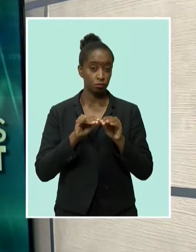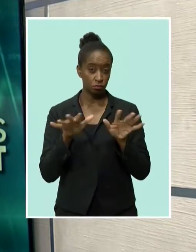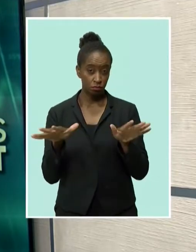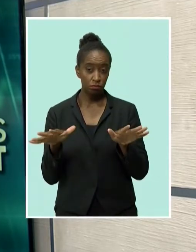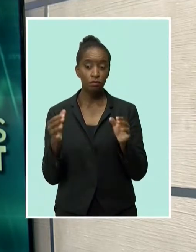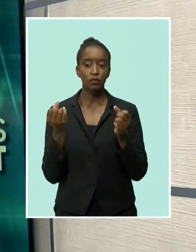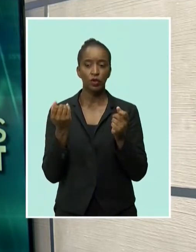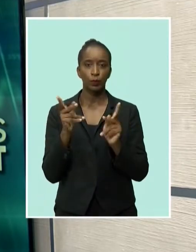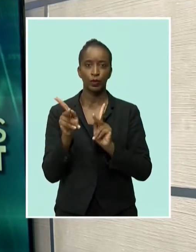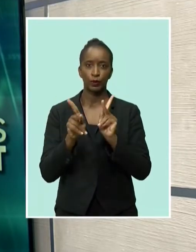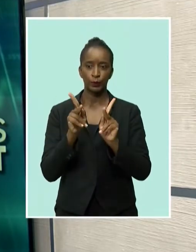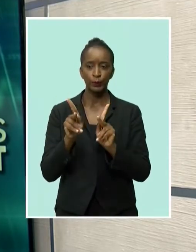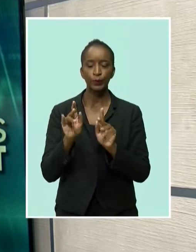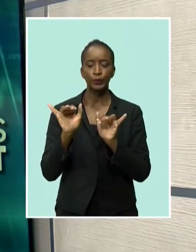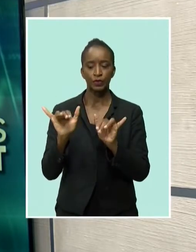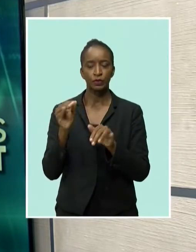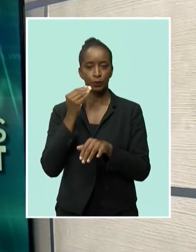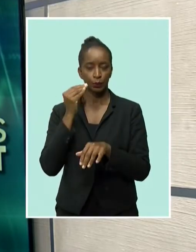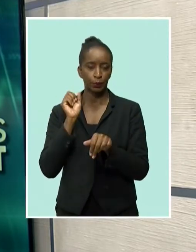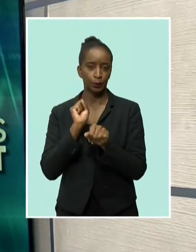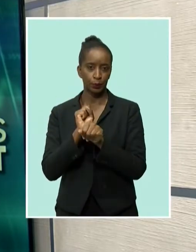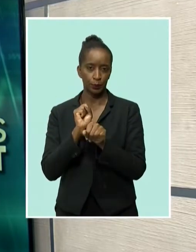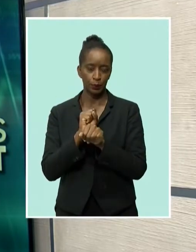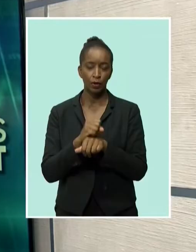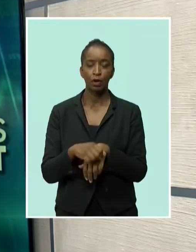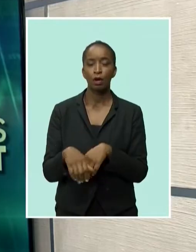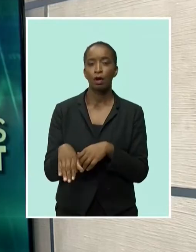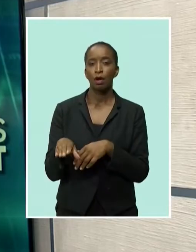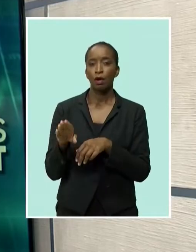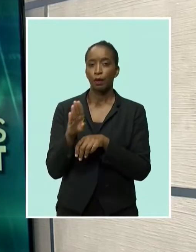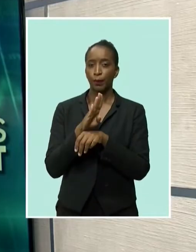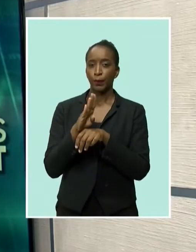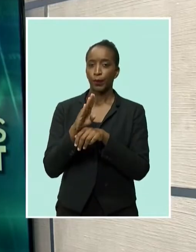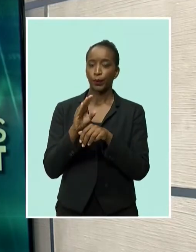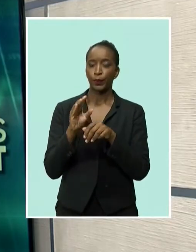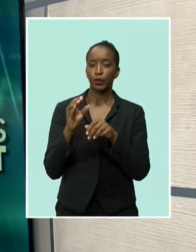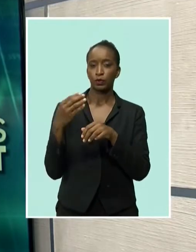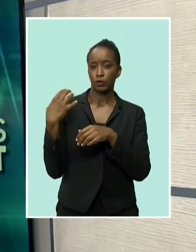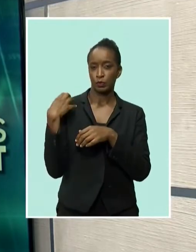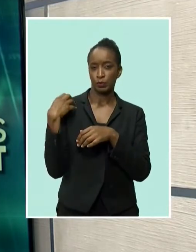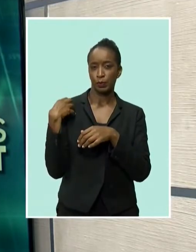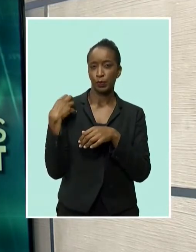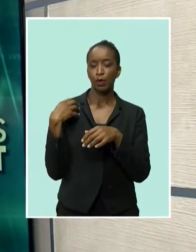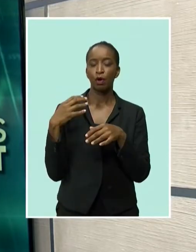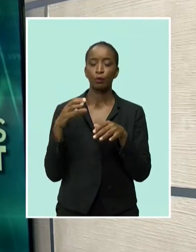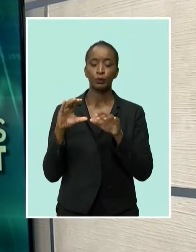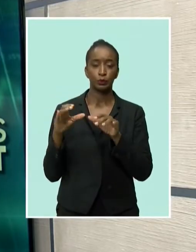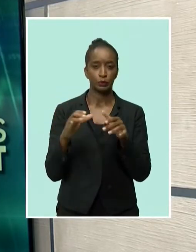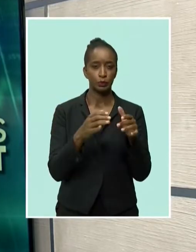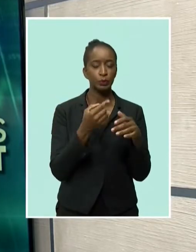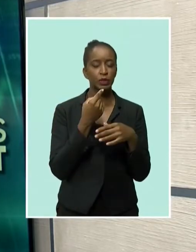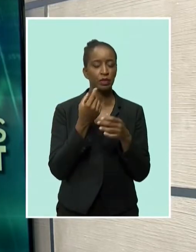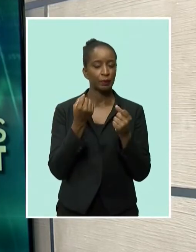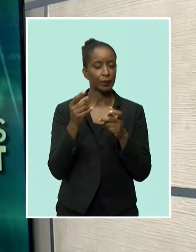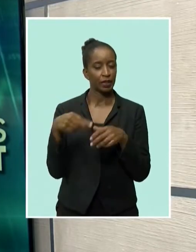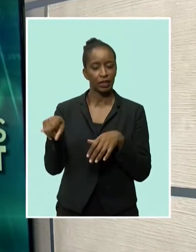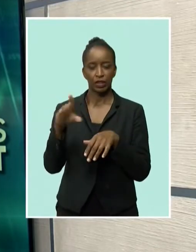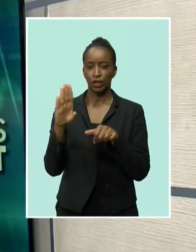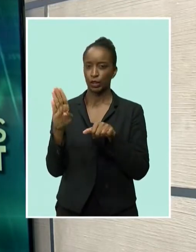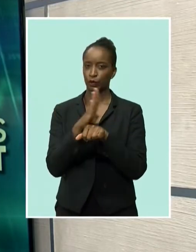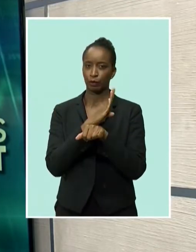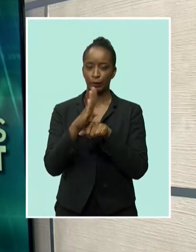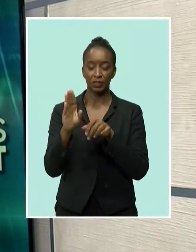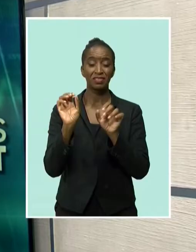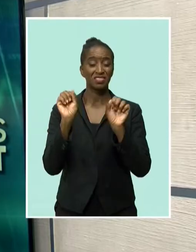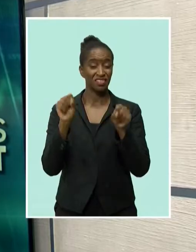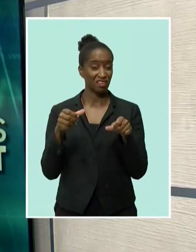in 2020, the Barbados Employers Confederation found a number of businesses were not fully equipped to accommodate it. Executive Director